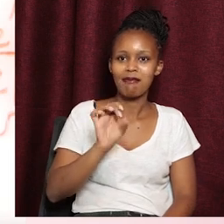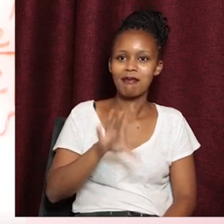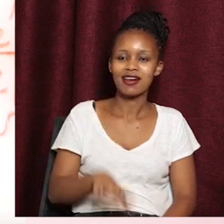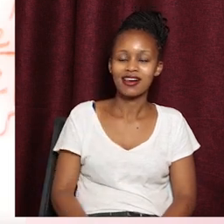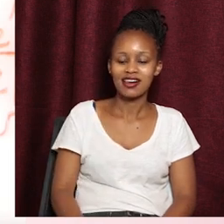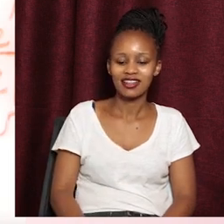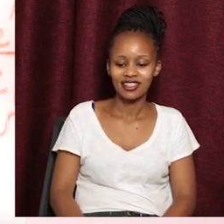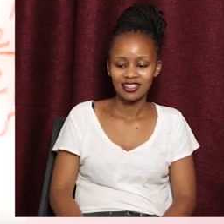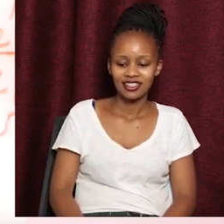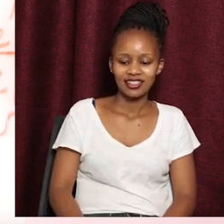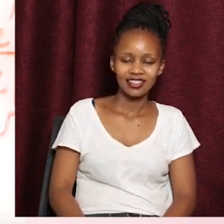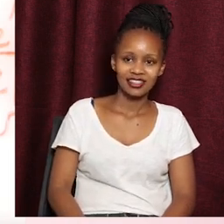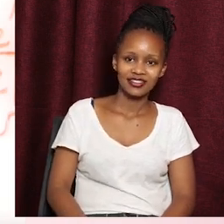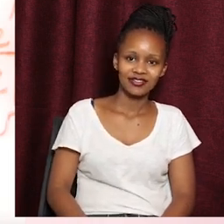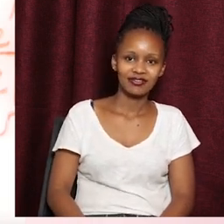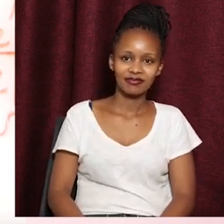Is that okay?